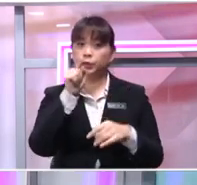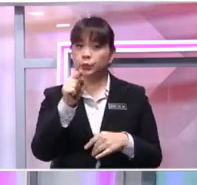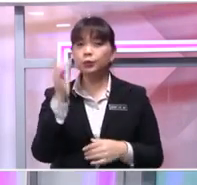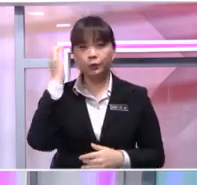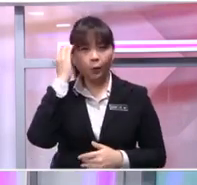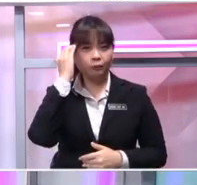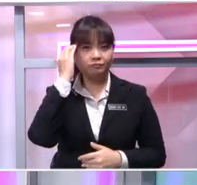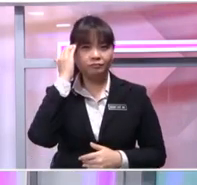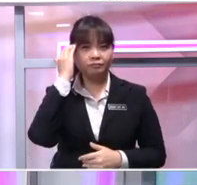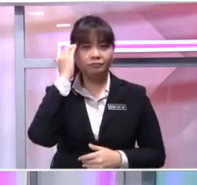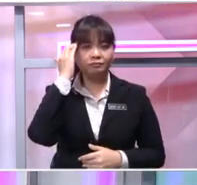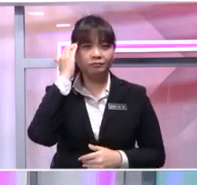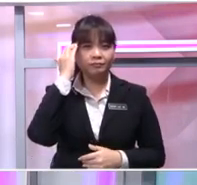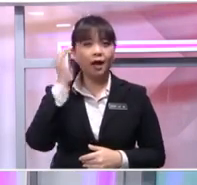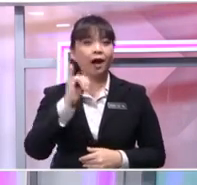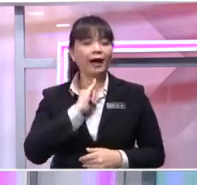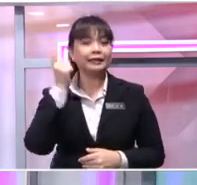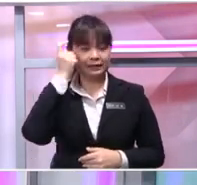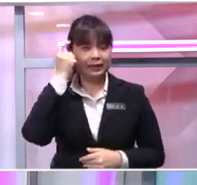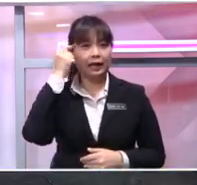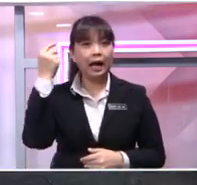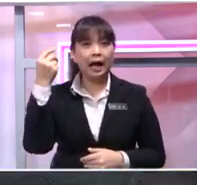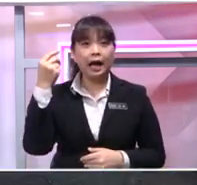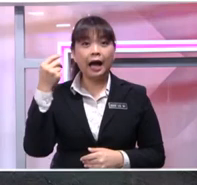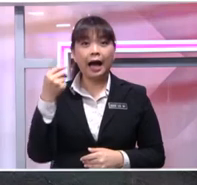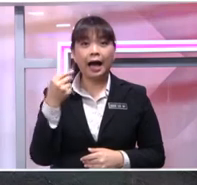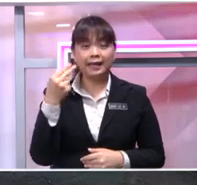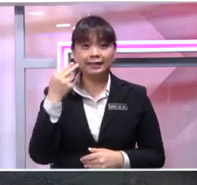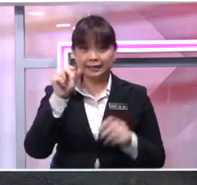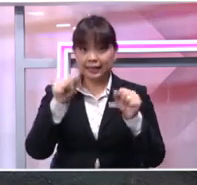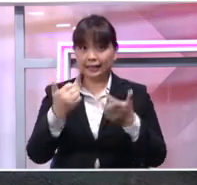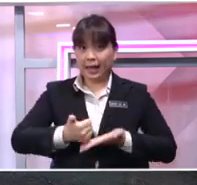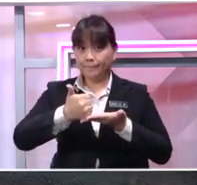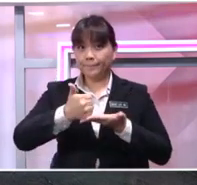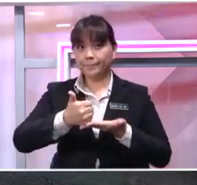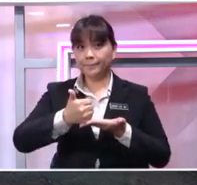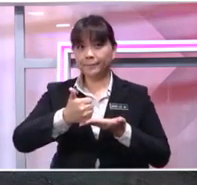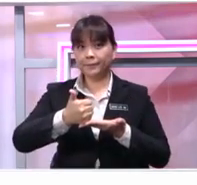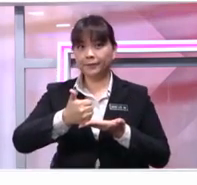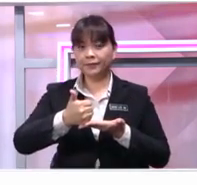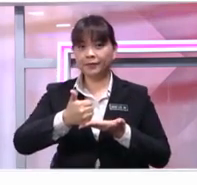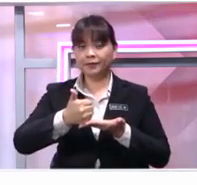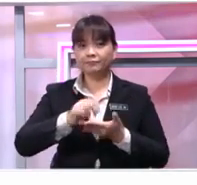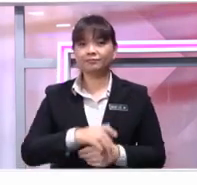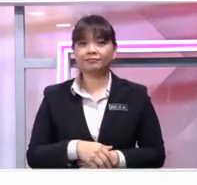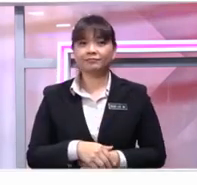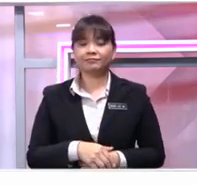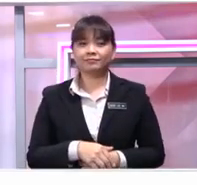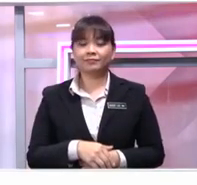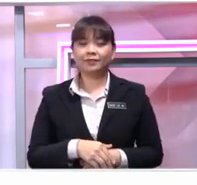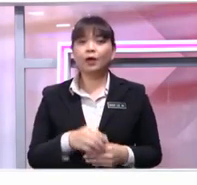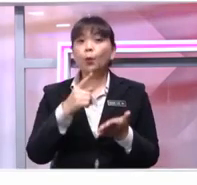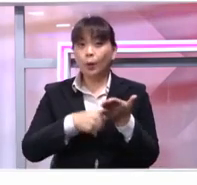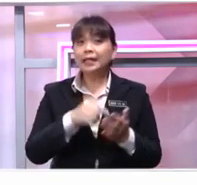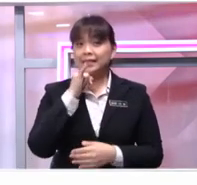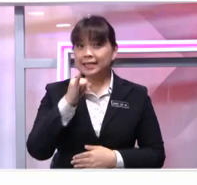I think it's Hanis. Hanis can help us, right? Let's go, Hanis. Yes, teacher. Okay, what